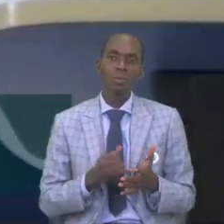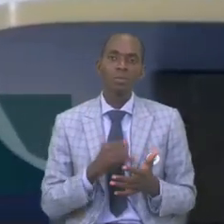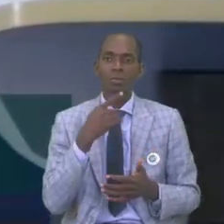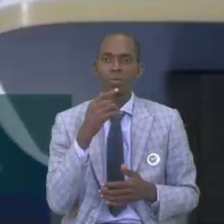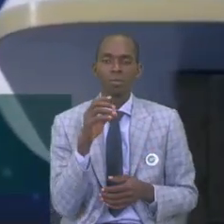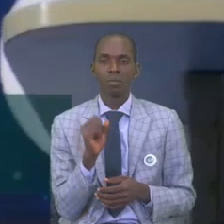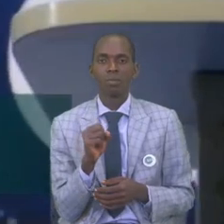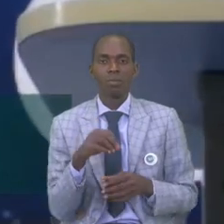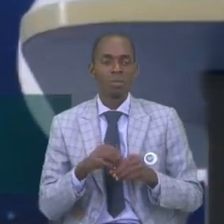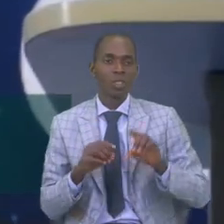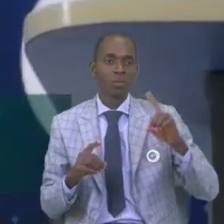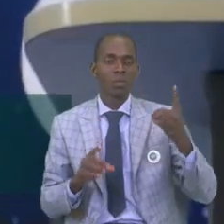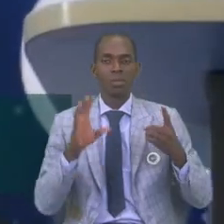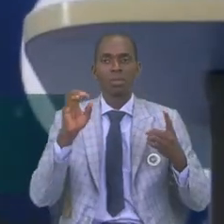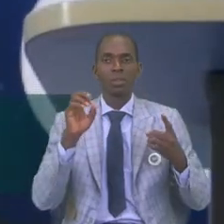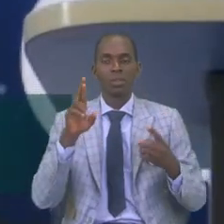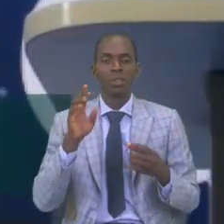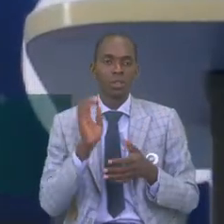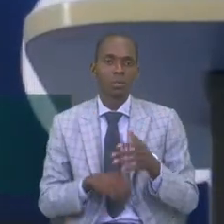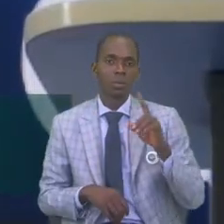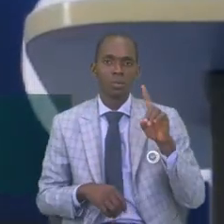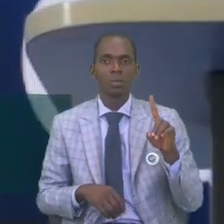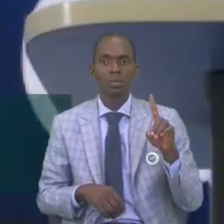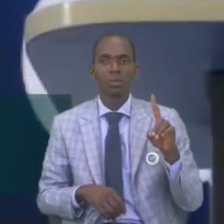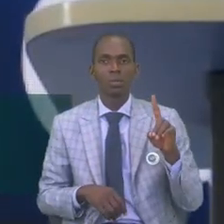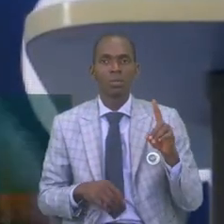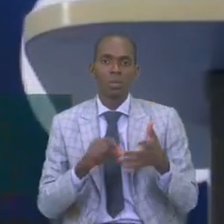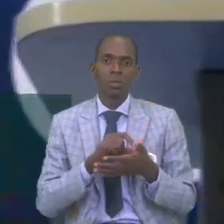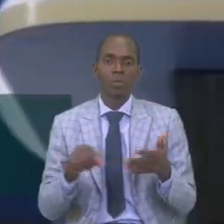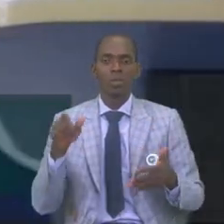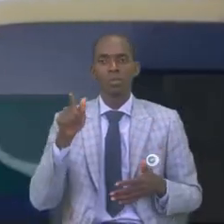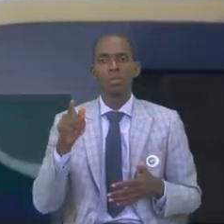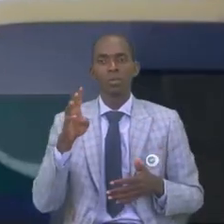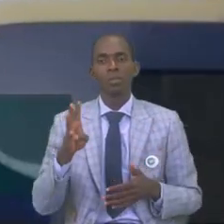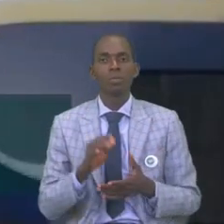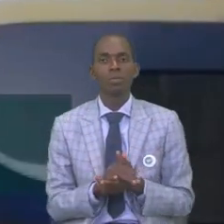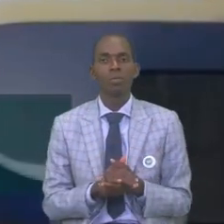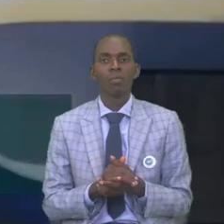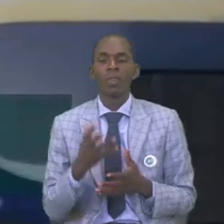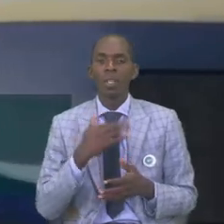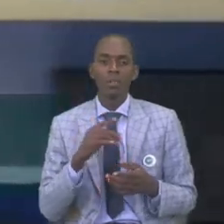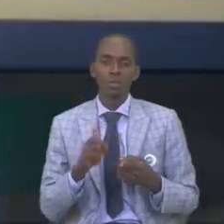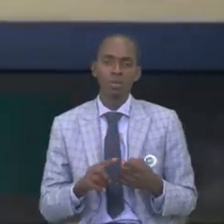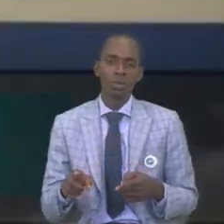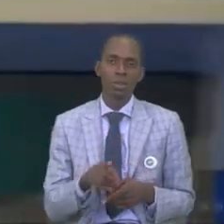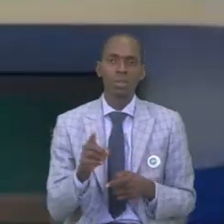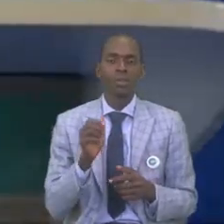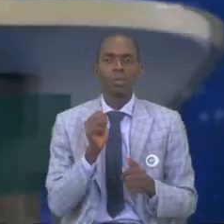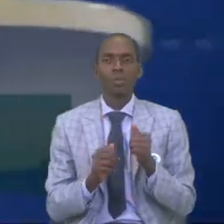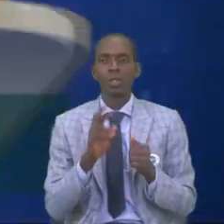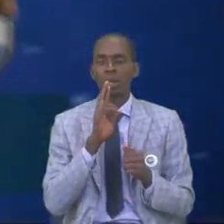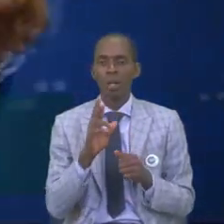in 1 Corinthians 1 and verse 24, and unto them which are